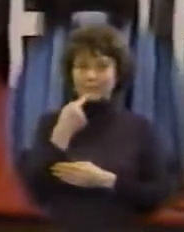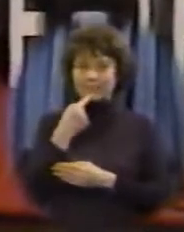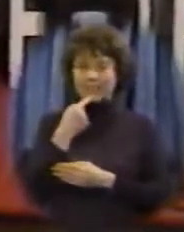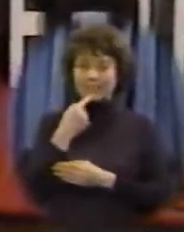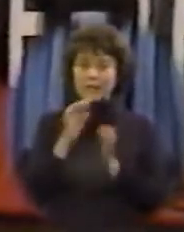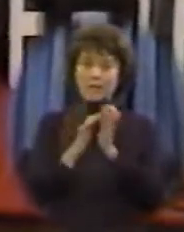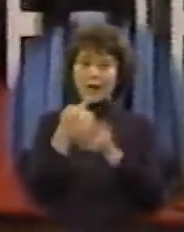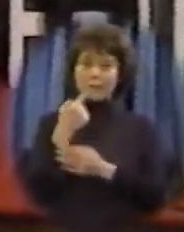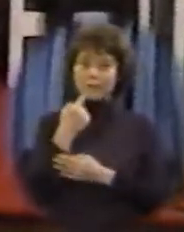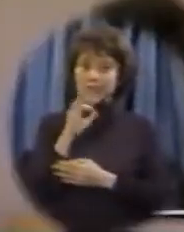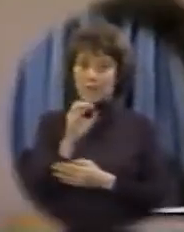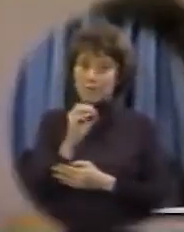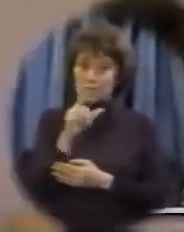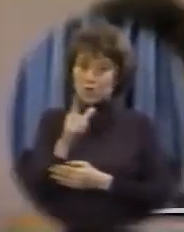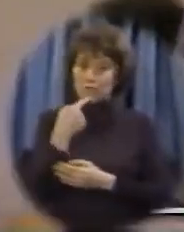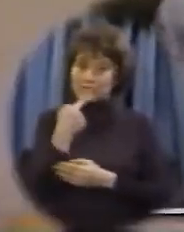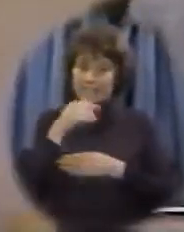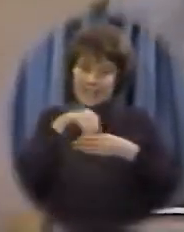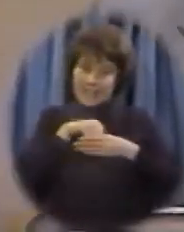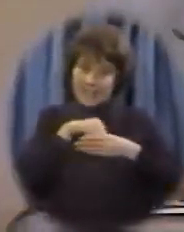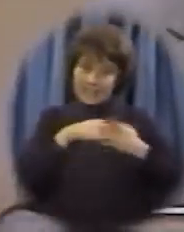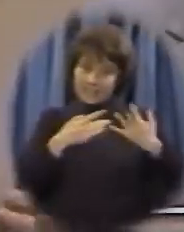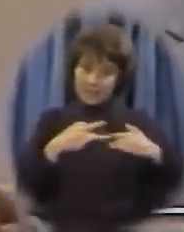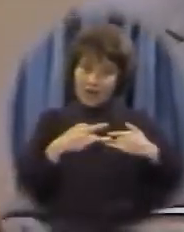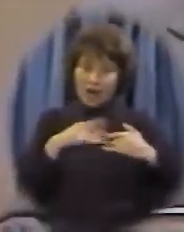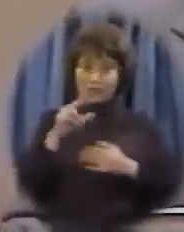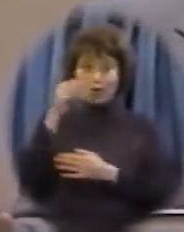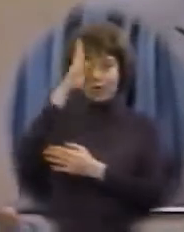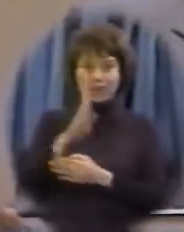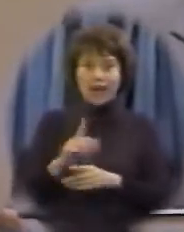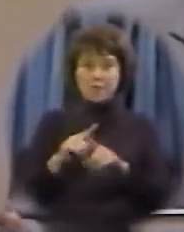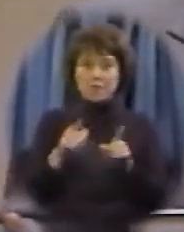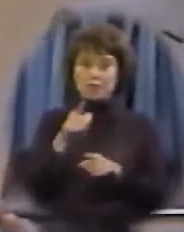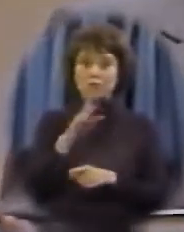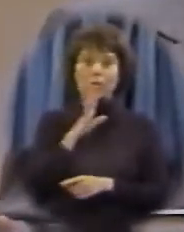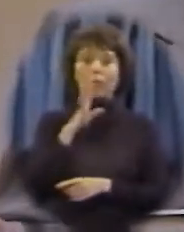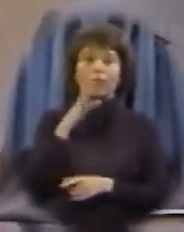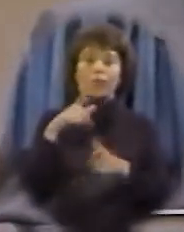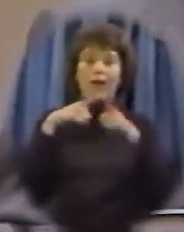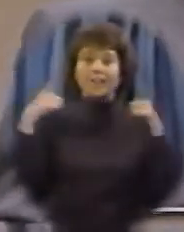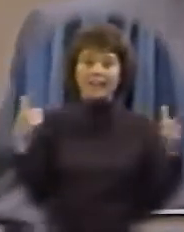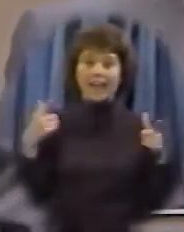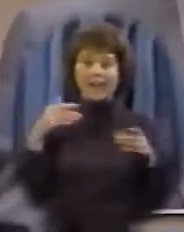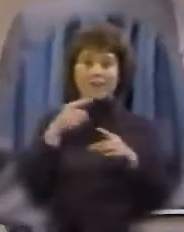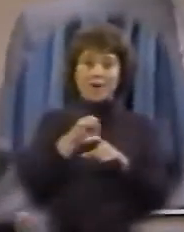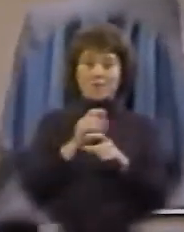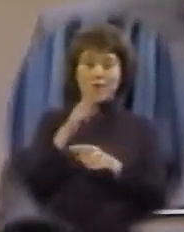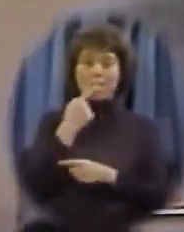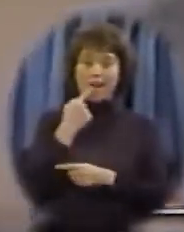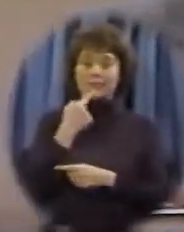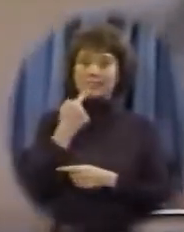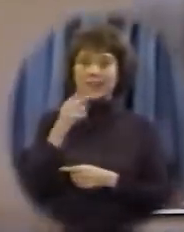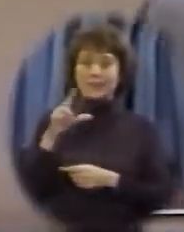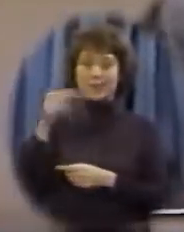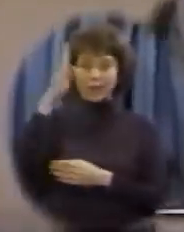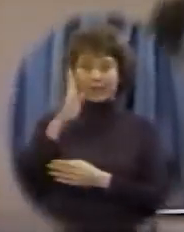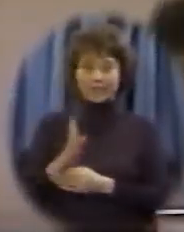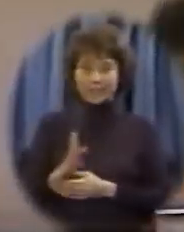I know. You know, I'm asking God to let me live a few more years. Amen. Because I believe I got a message for these